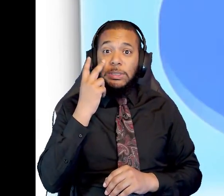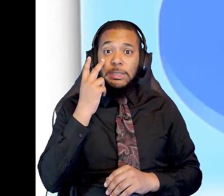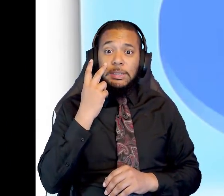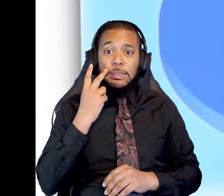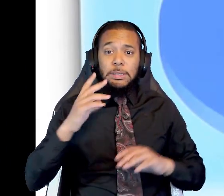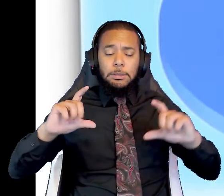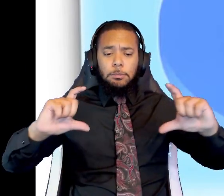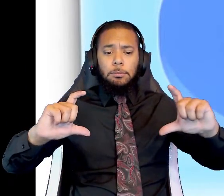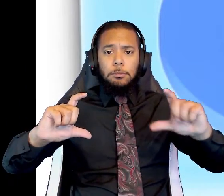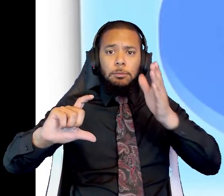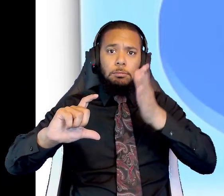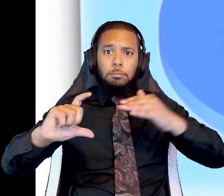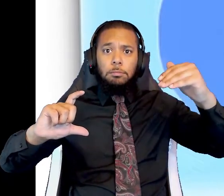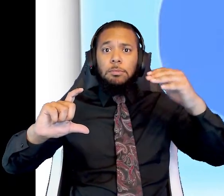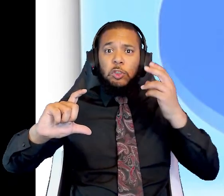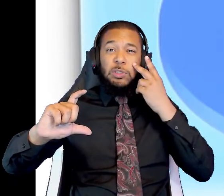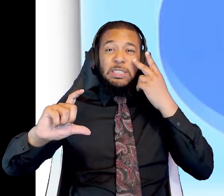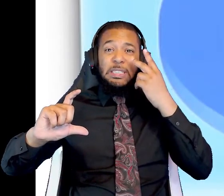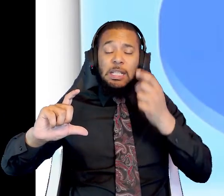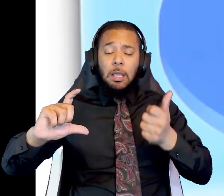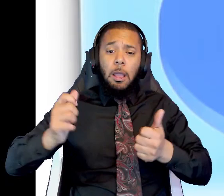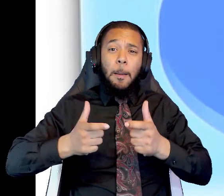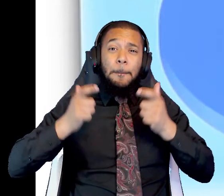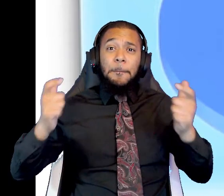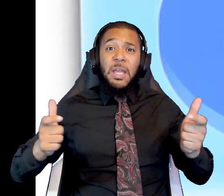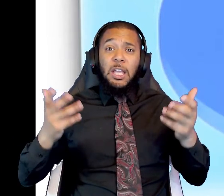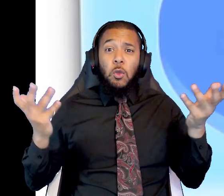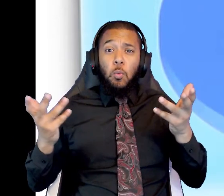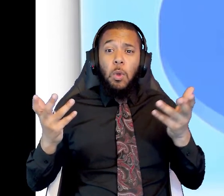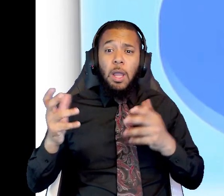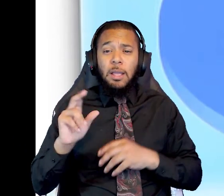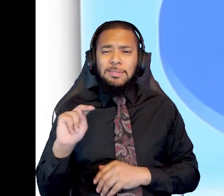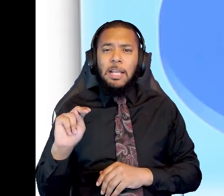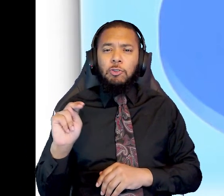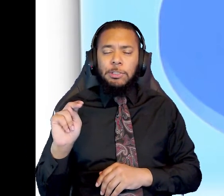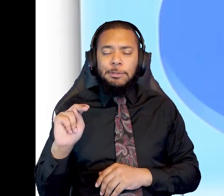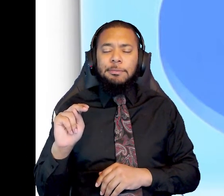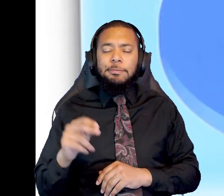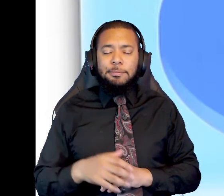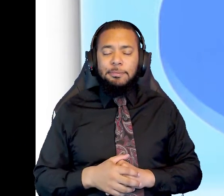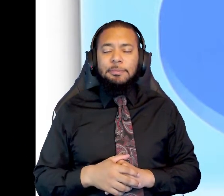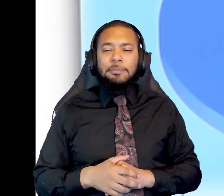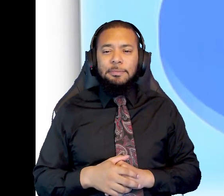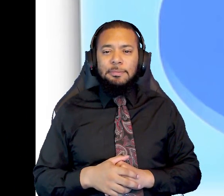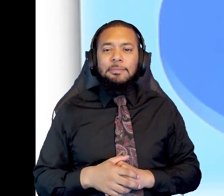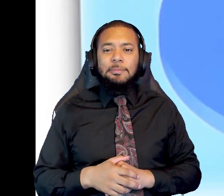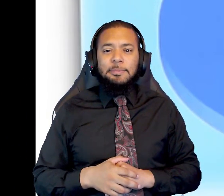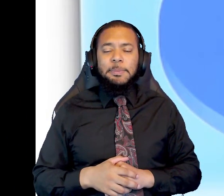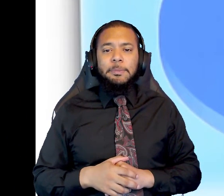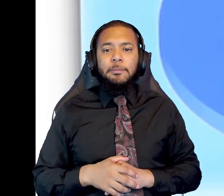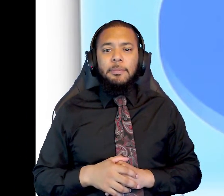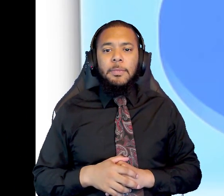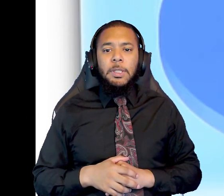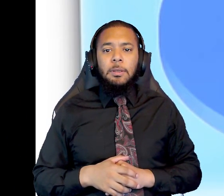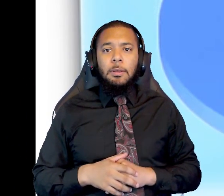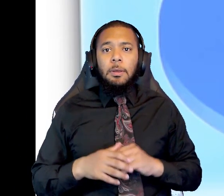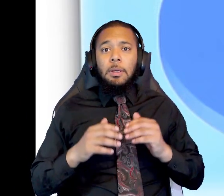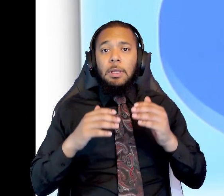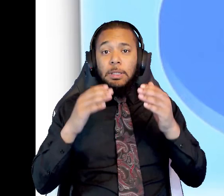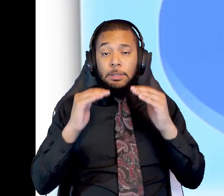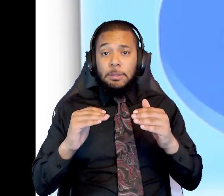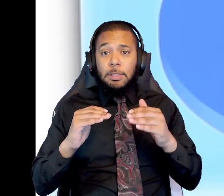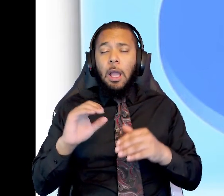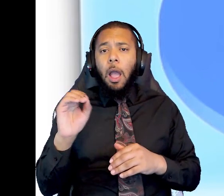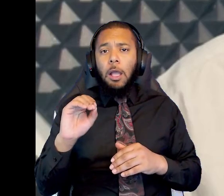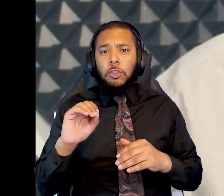of all those gases put together, what stands out immediately is that nitrogen is definitely the biggest part of that pie, followed